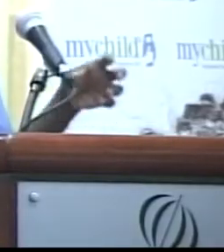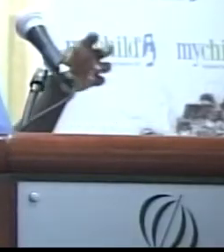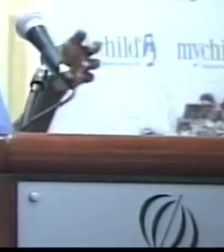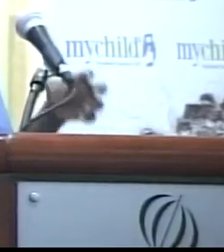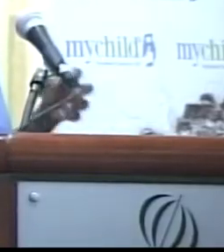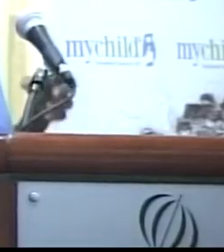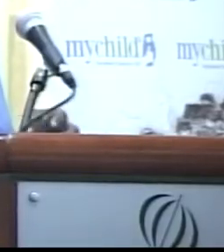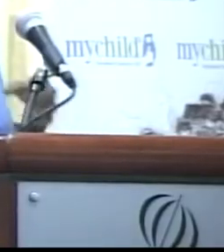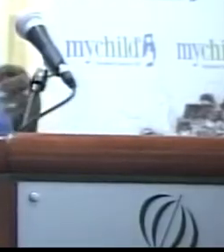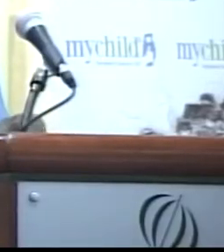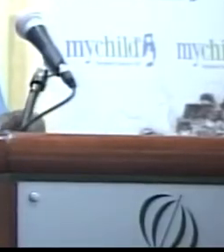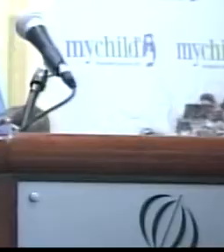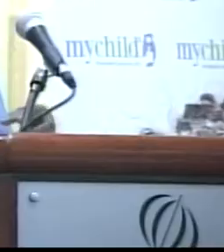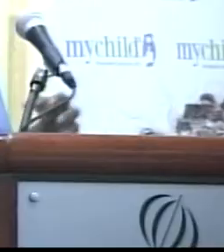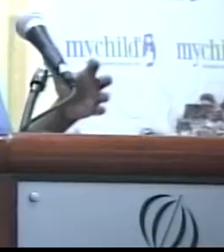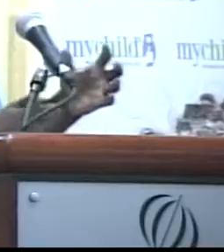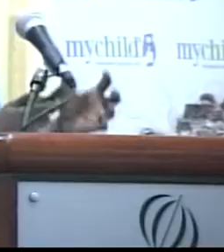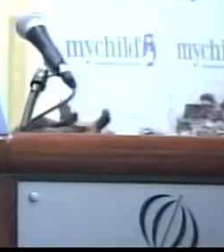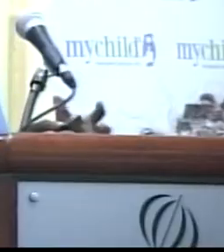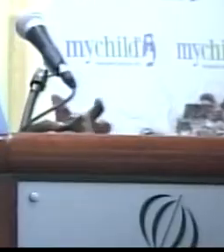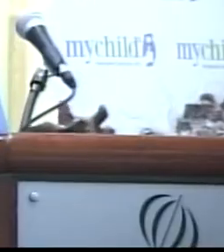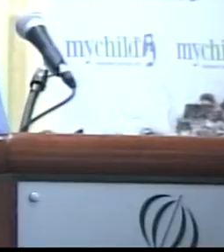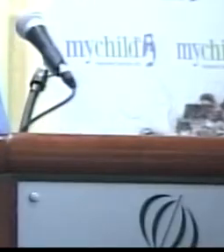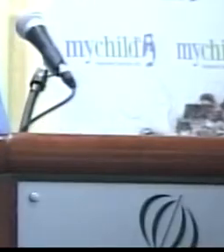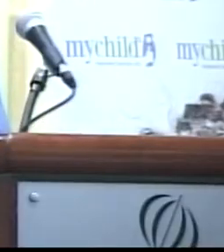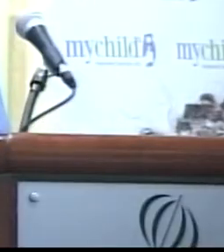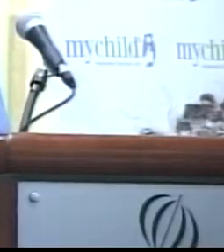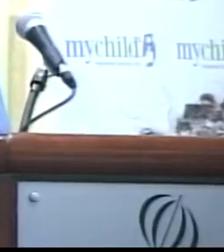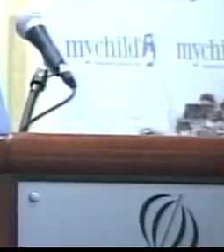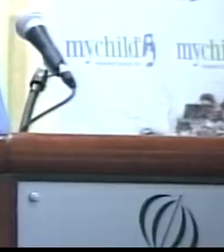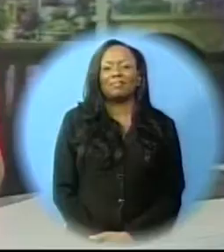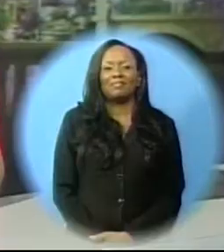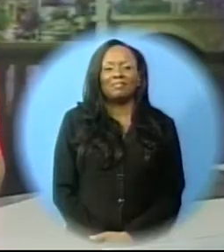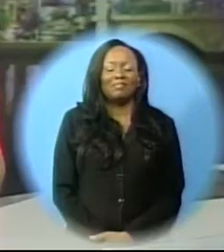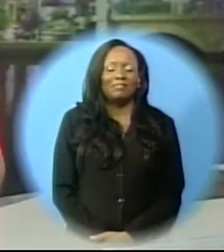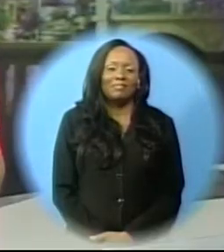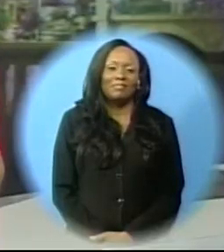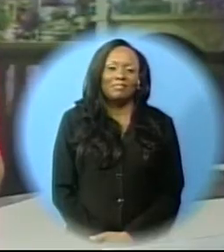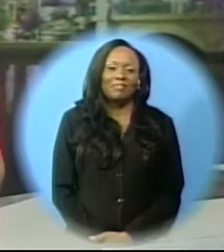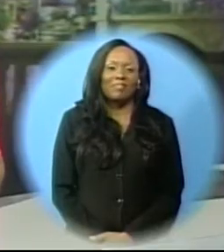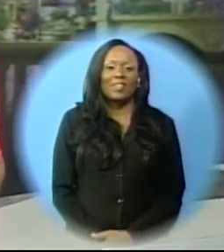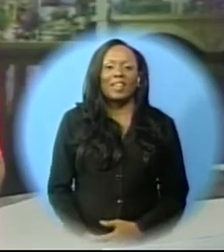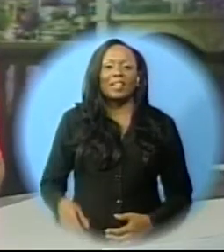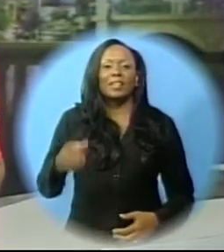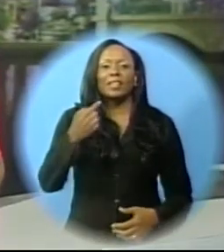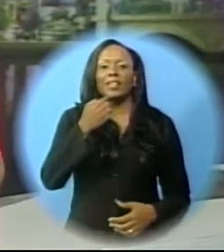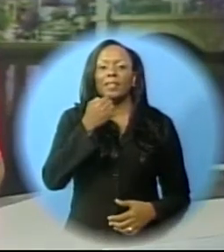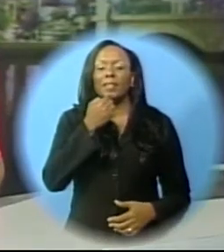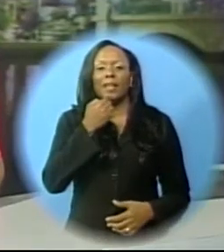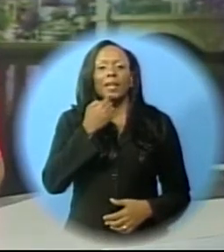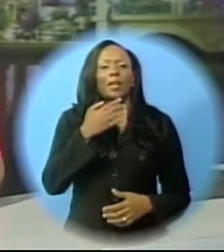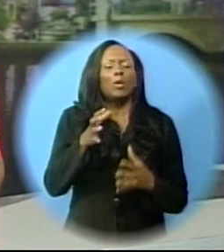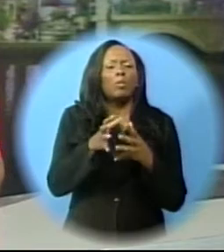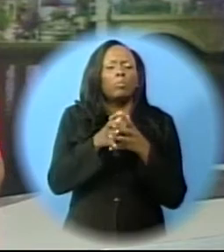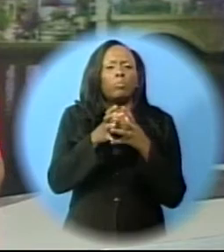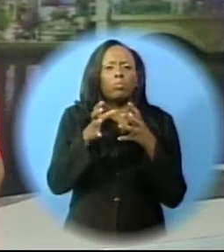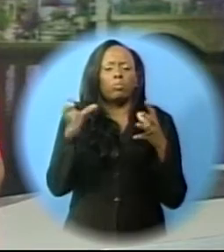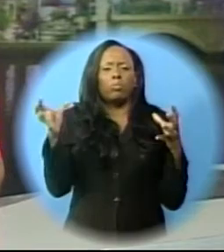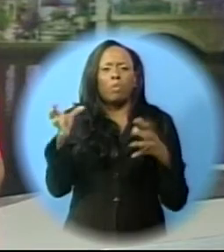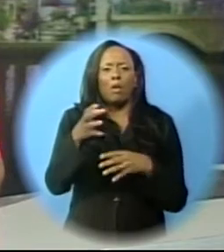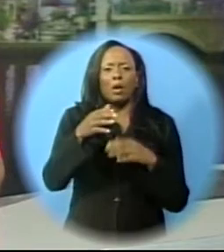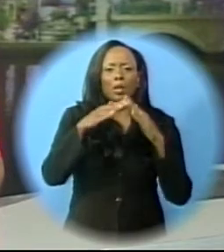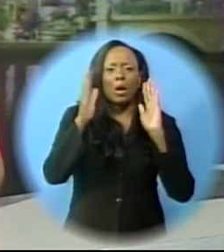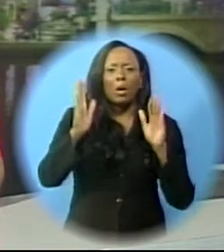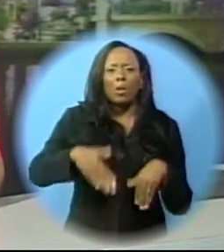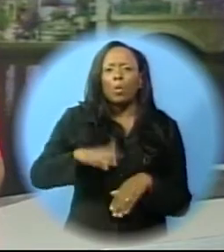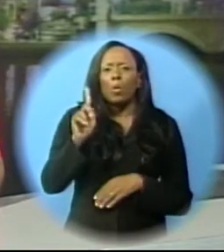are becoming less and less able to manage their households. Ms. Charles says the growing phenomena of several